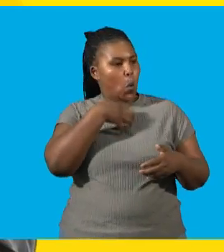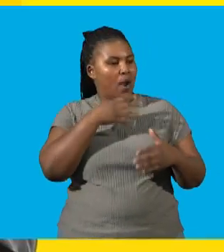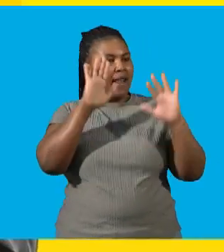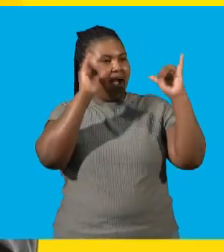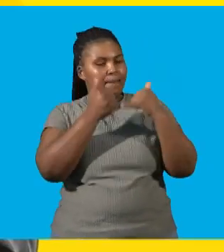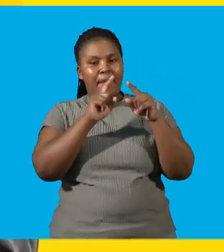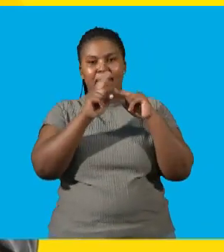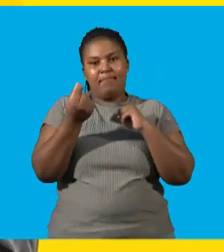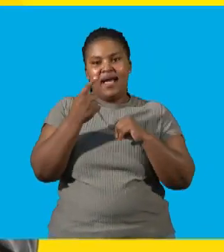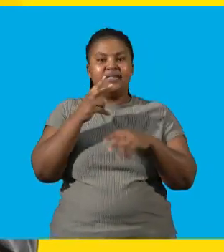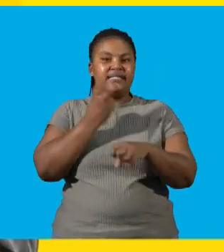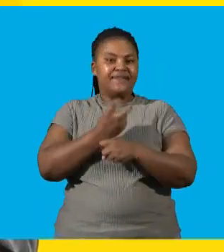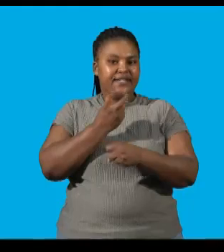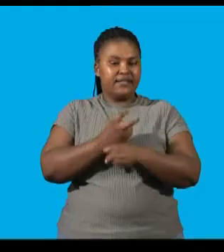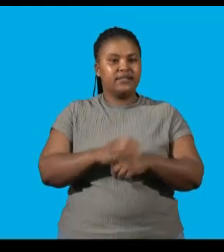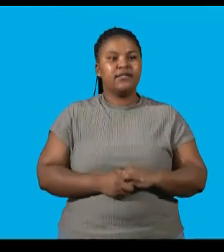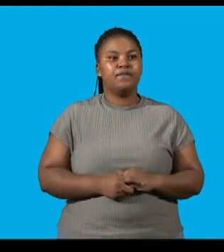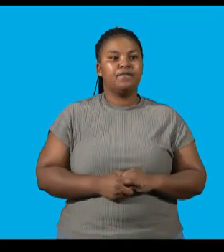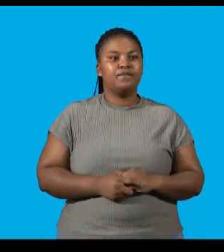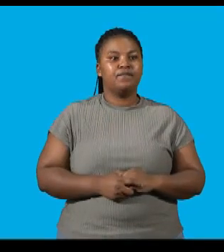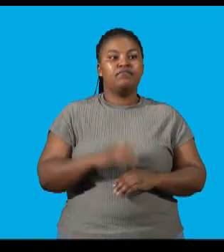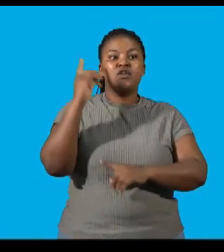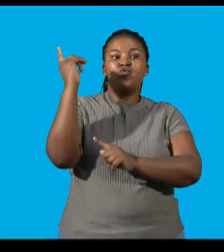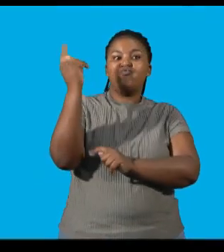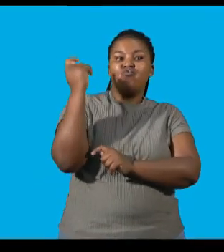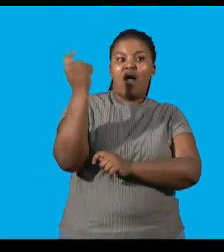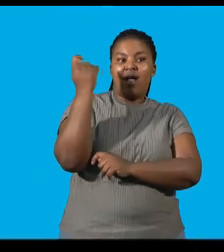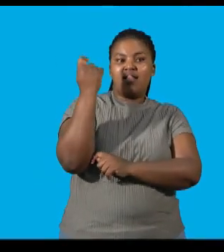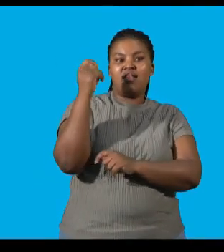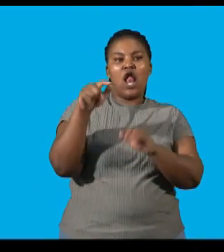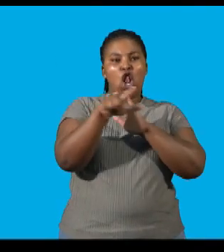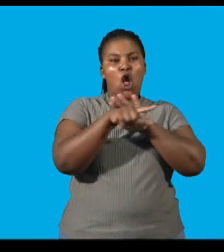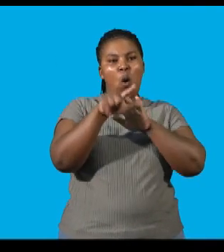companies. And number 2, rural and local communities do